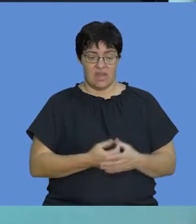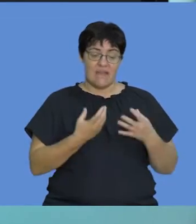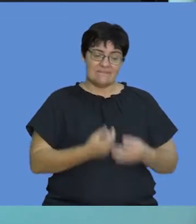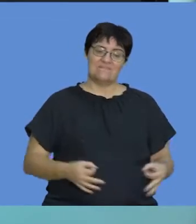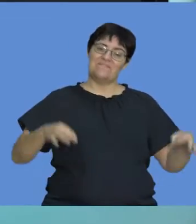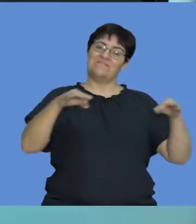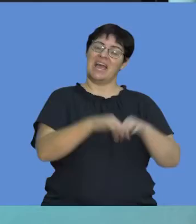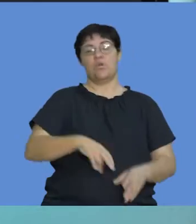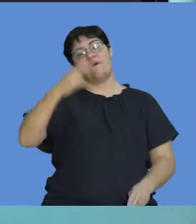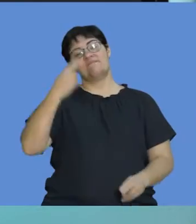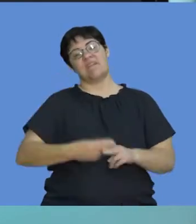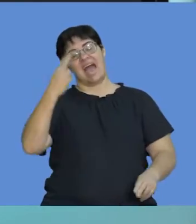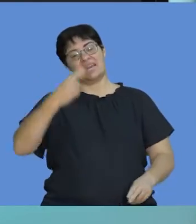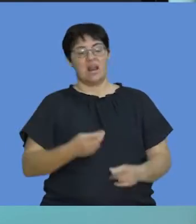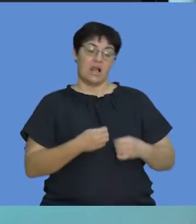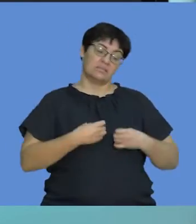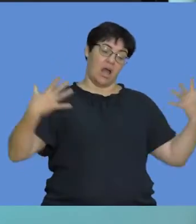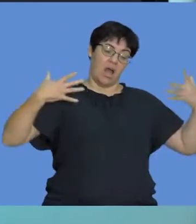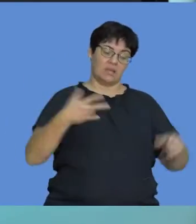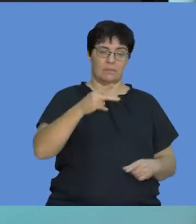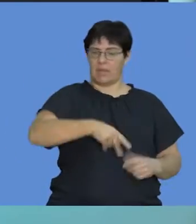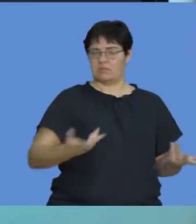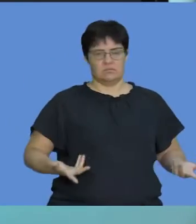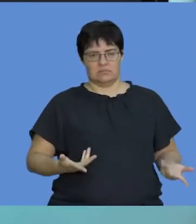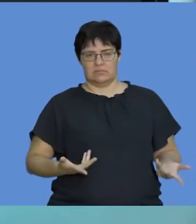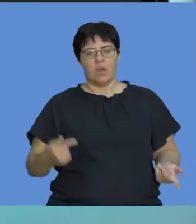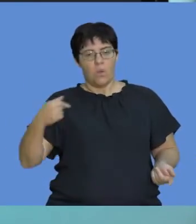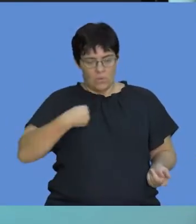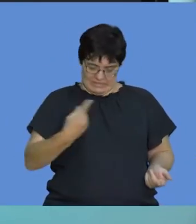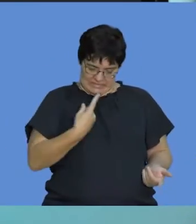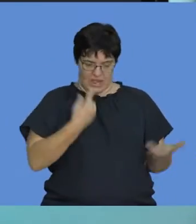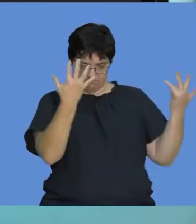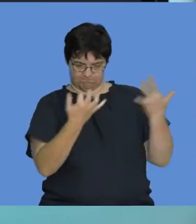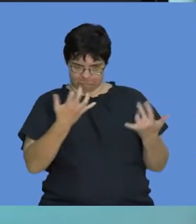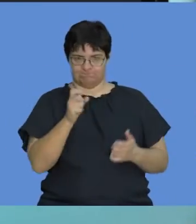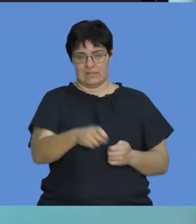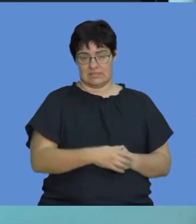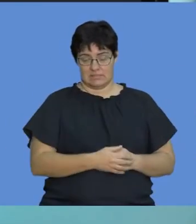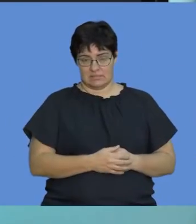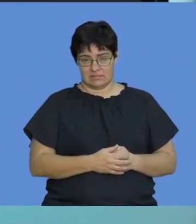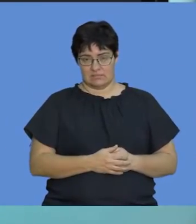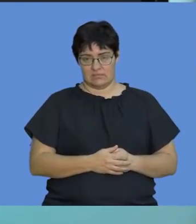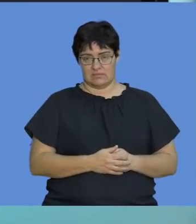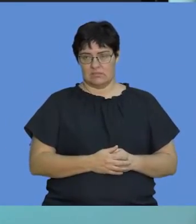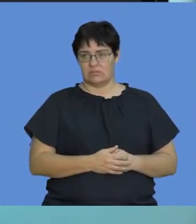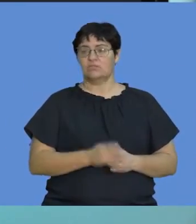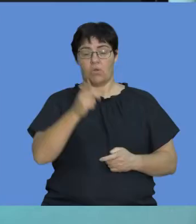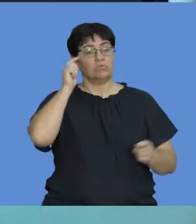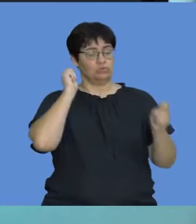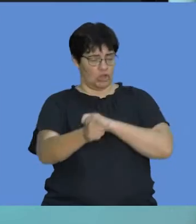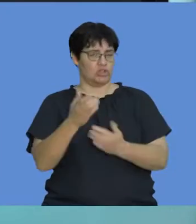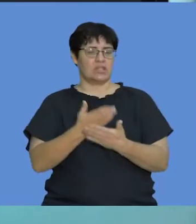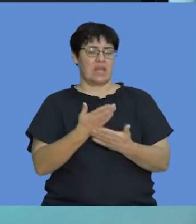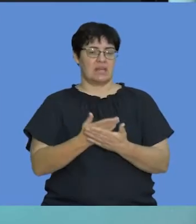the final and initial momentums. We will have to work those out. So I can change the equation to